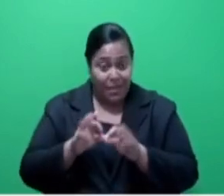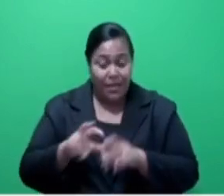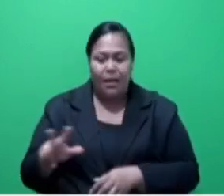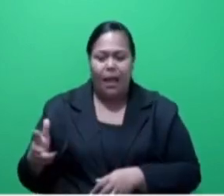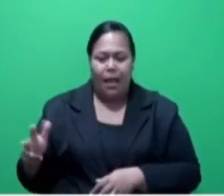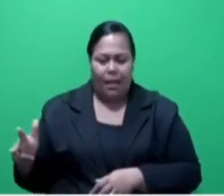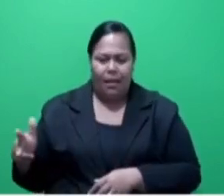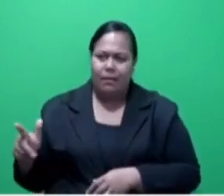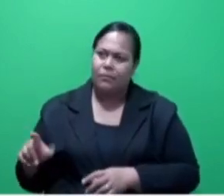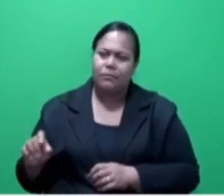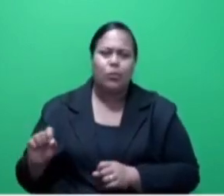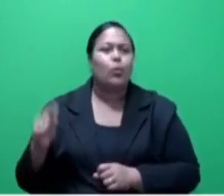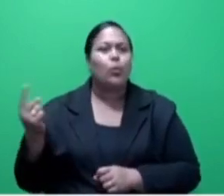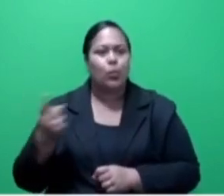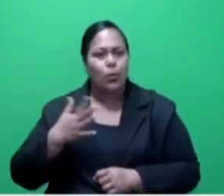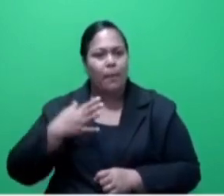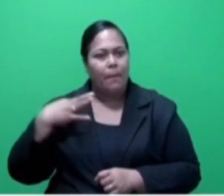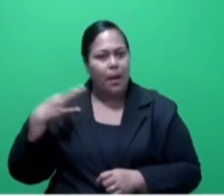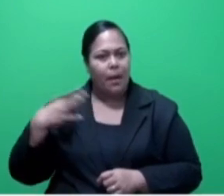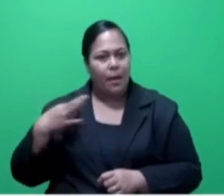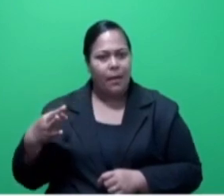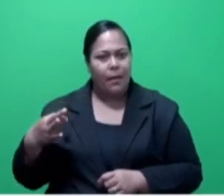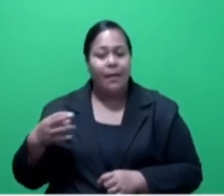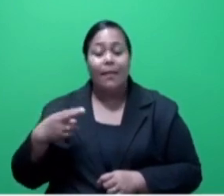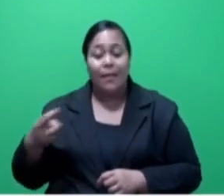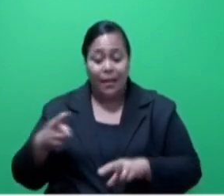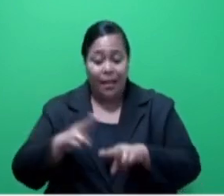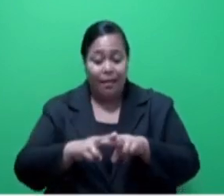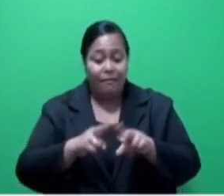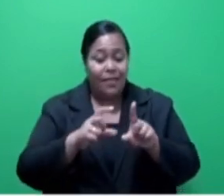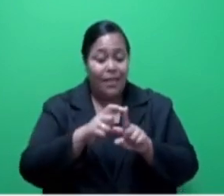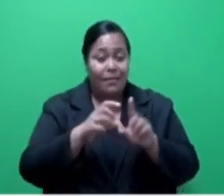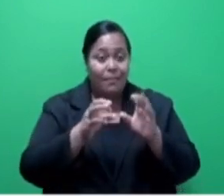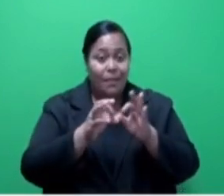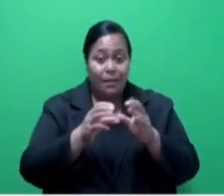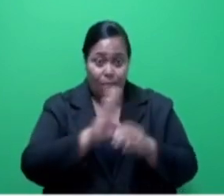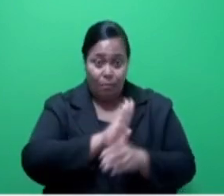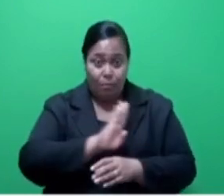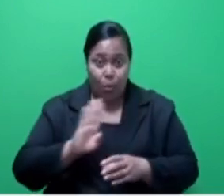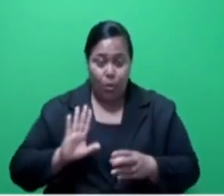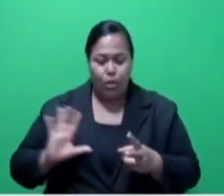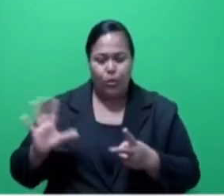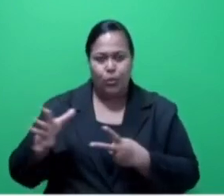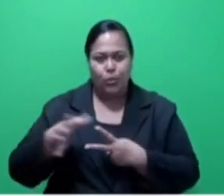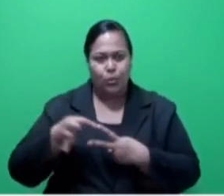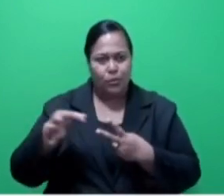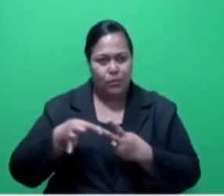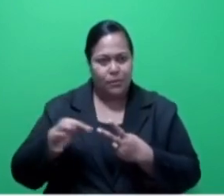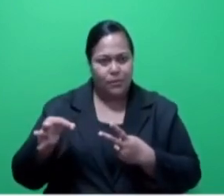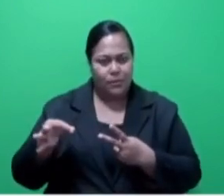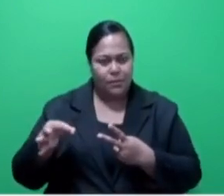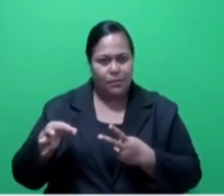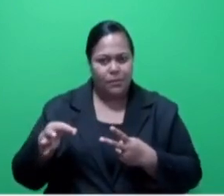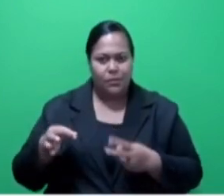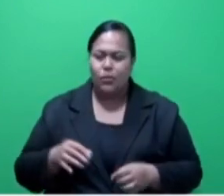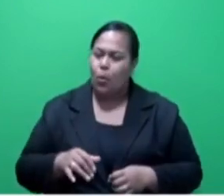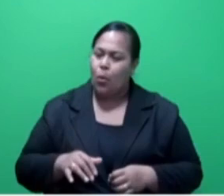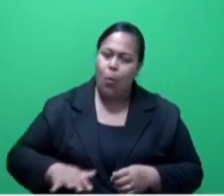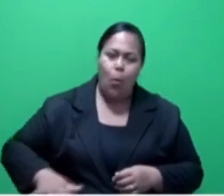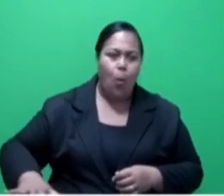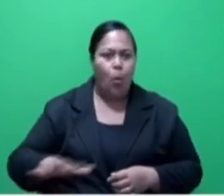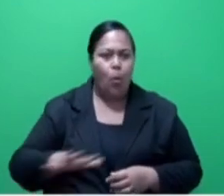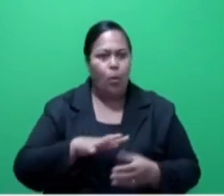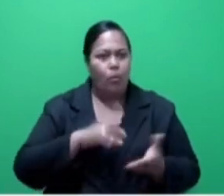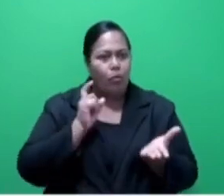and the best price they can get. Every single impairment, bad debt, etc., is presented in